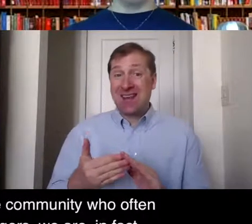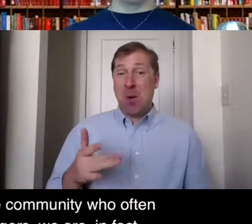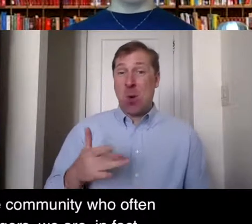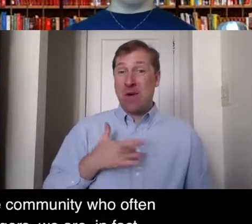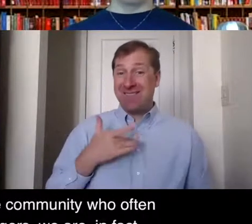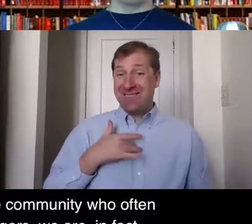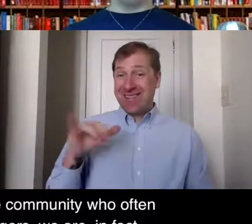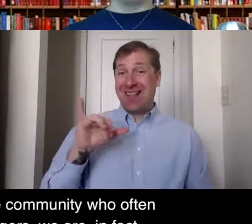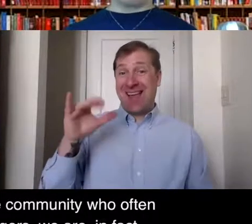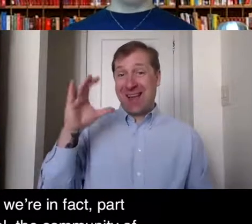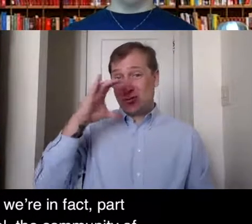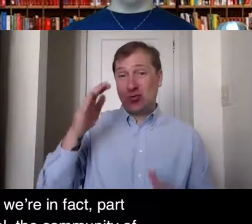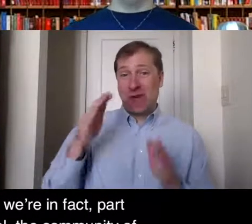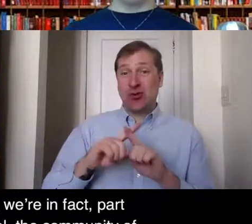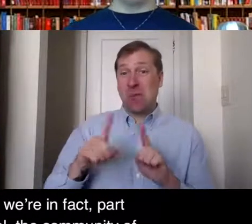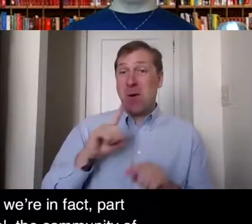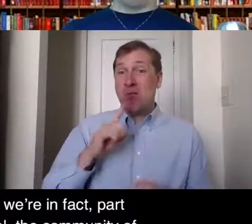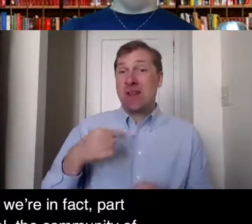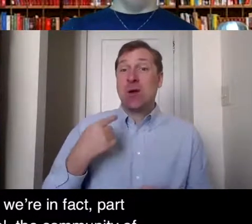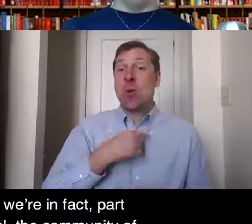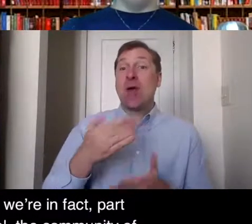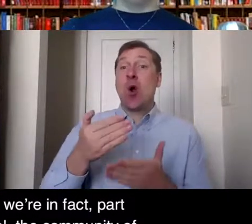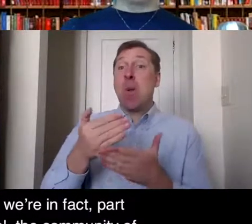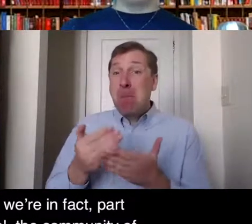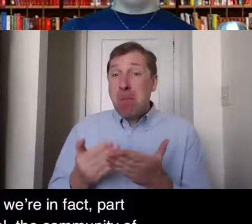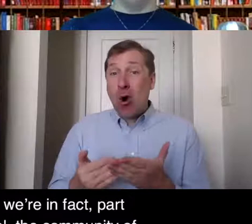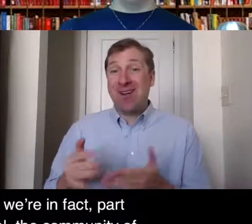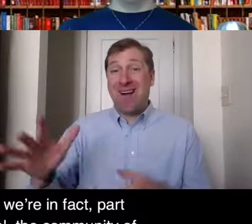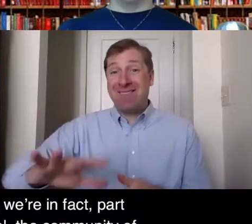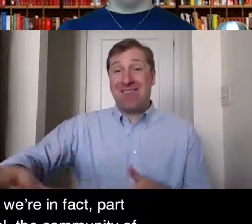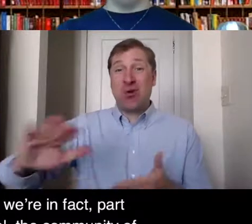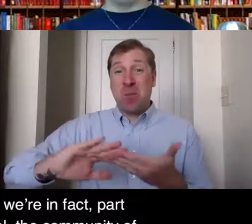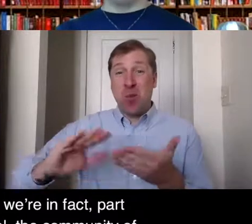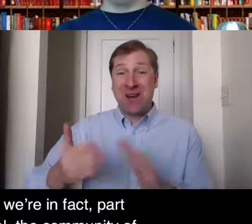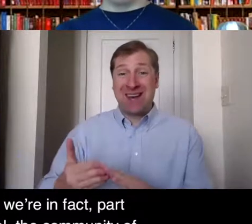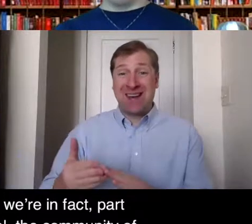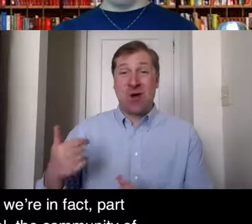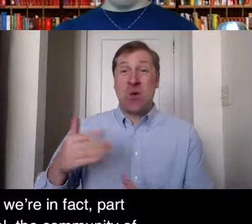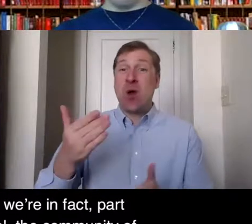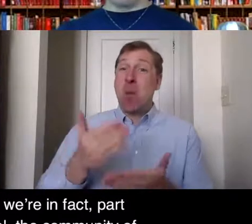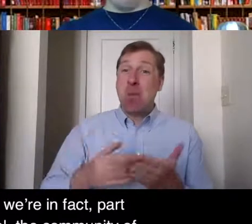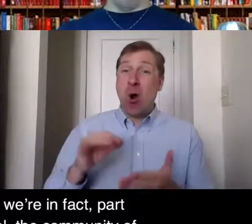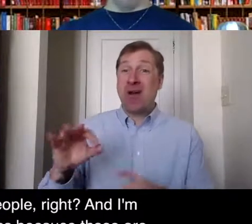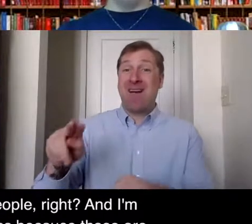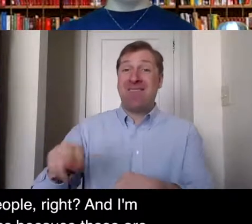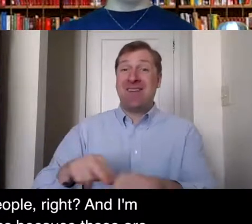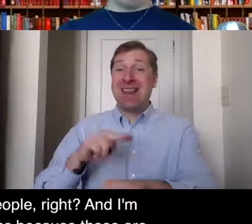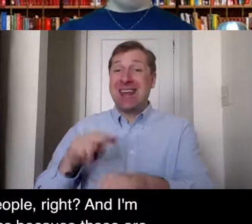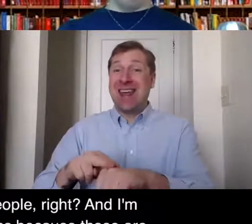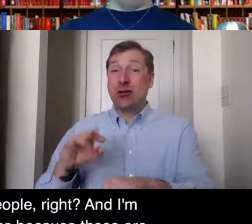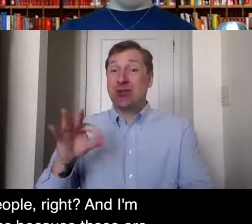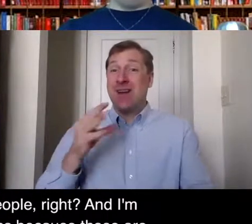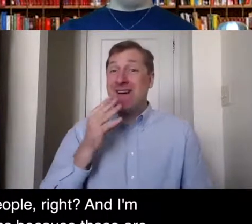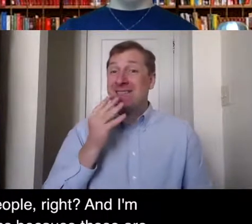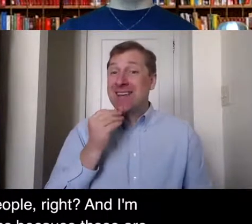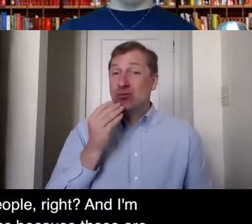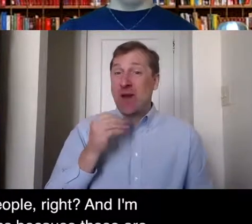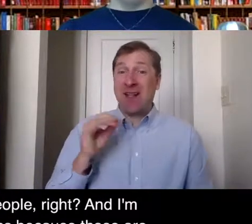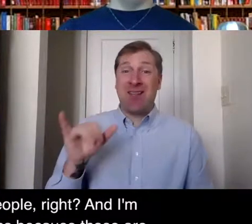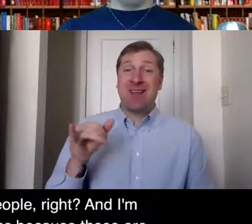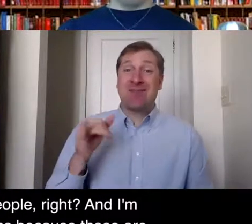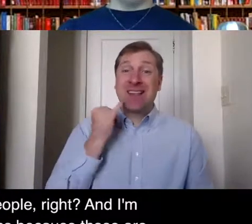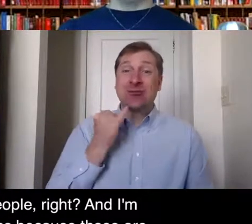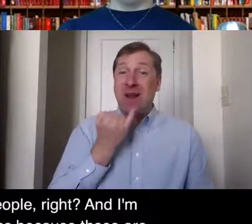feel like we are strangers. We are in fact part of Am Yisrael. We're in fact part of the nation of Israel, the community of Israel, the Jewish people, right?